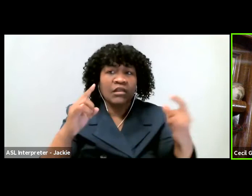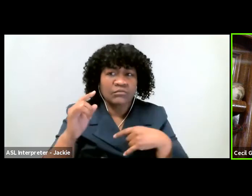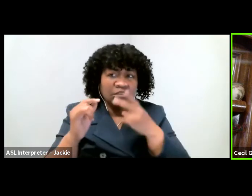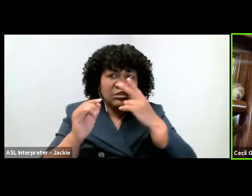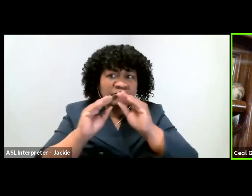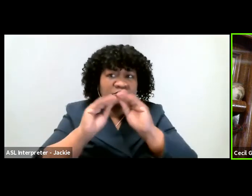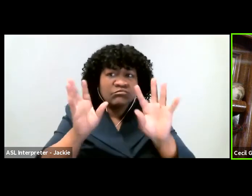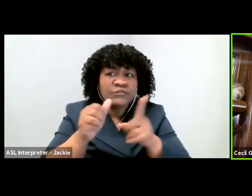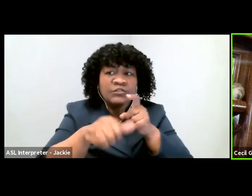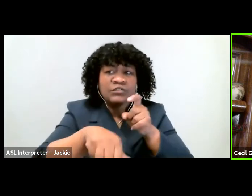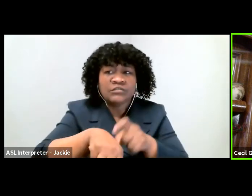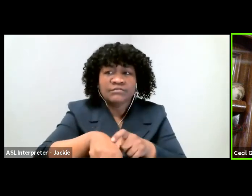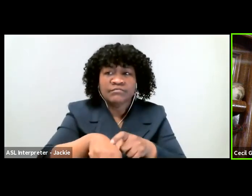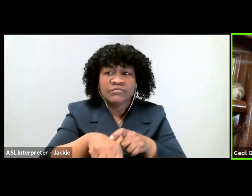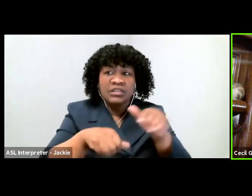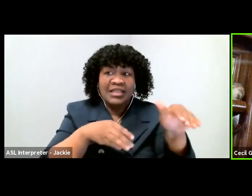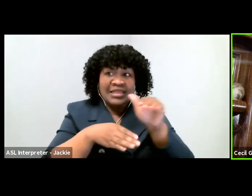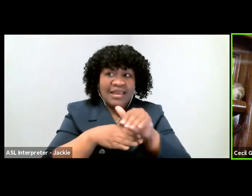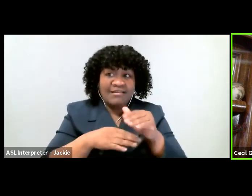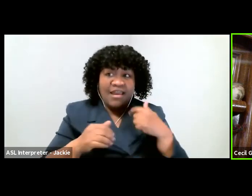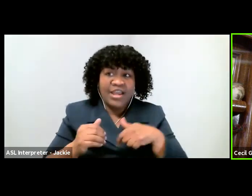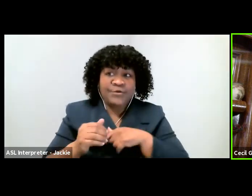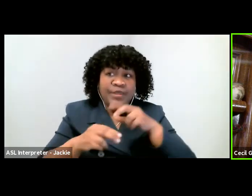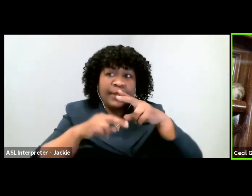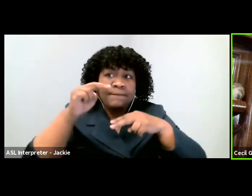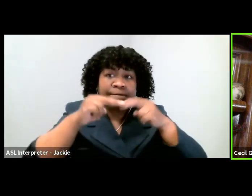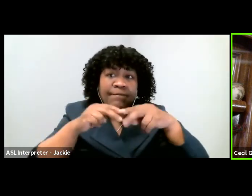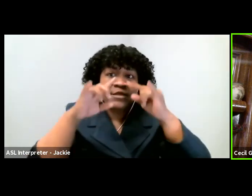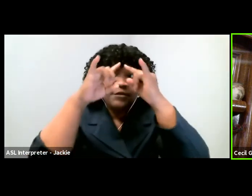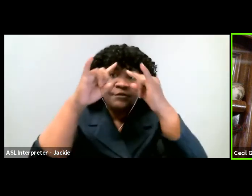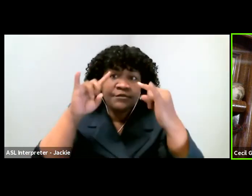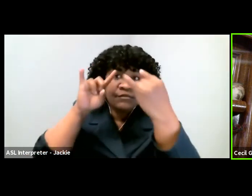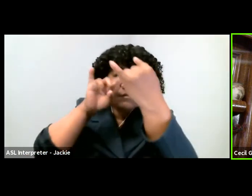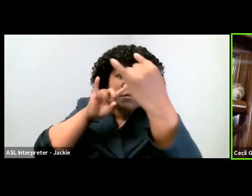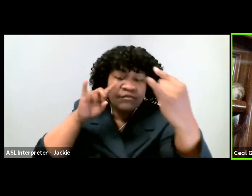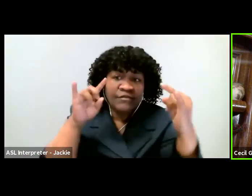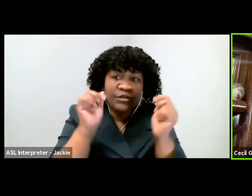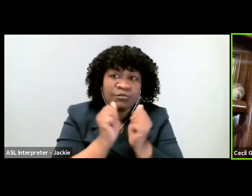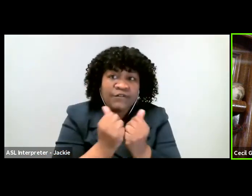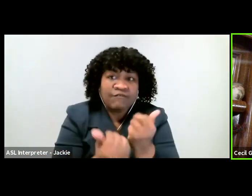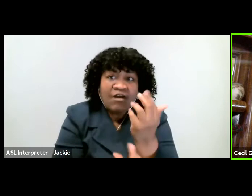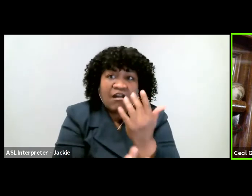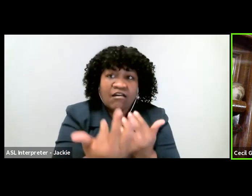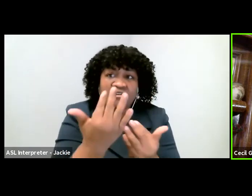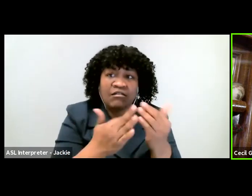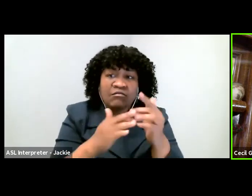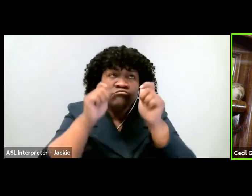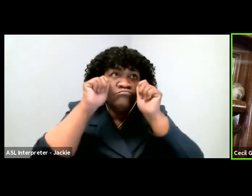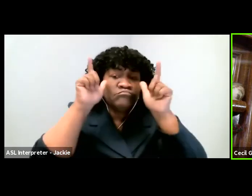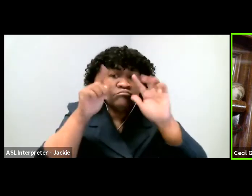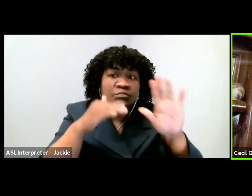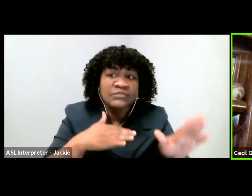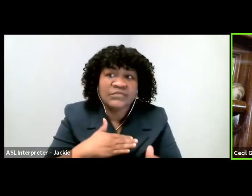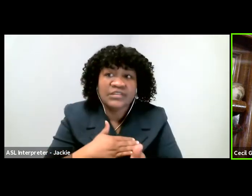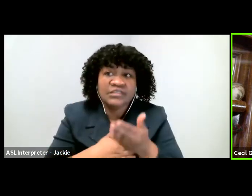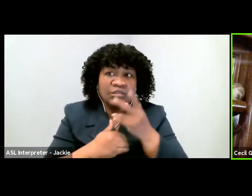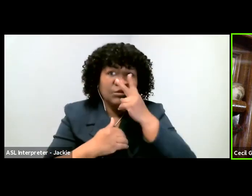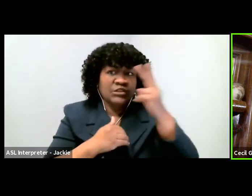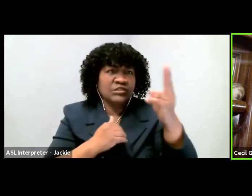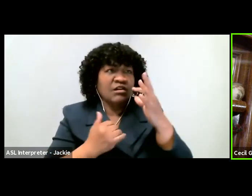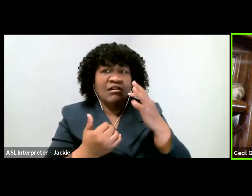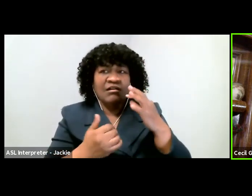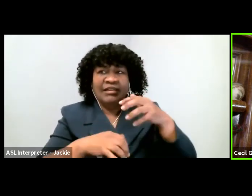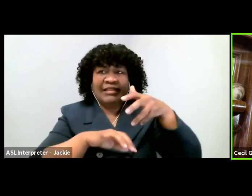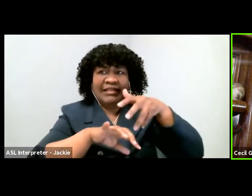the first time. That night we had built lean-tos and had fires. We woke up during the night and the Indians were carrying